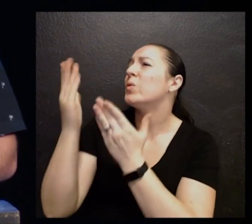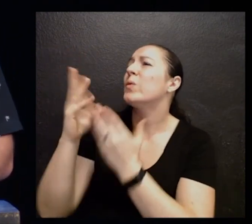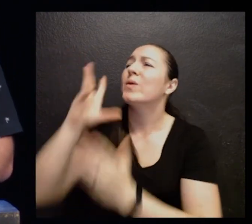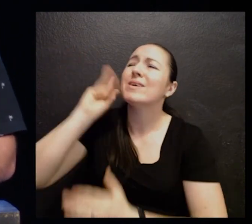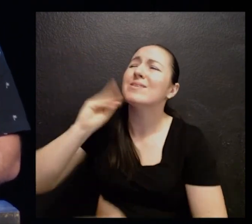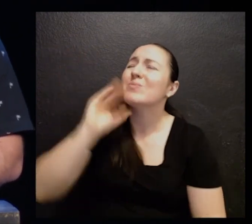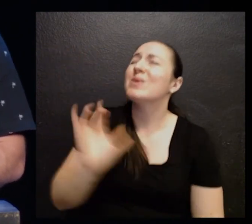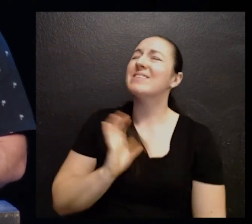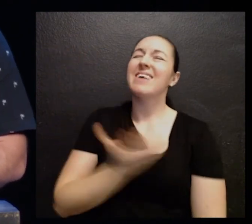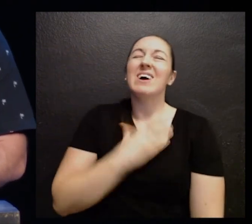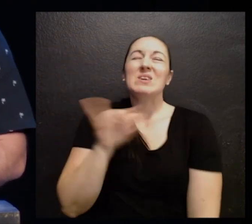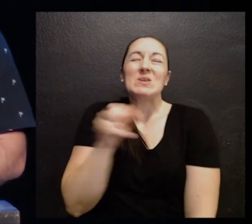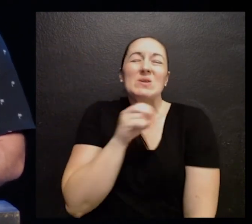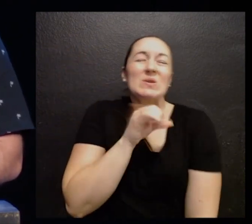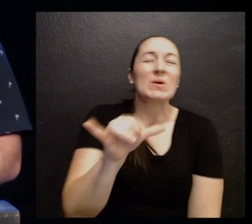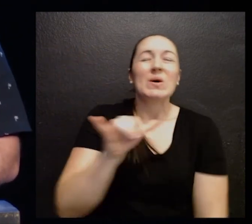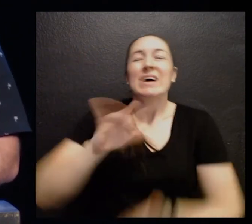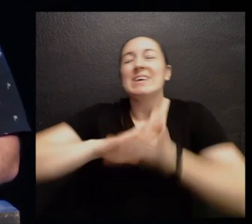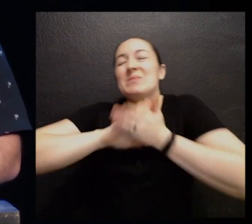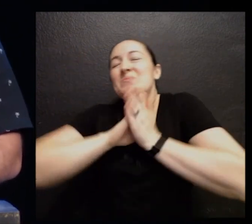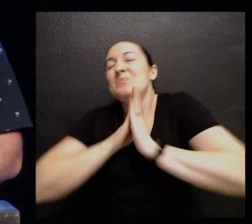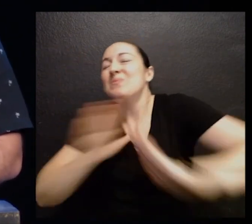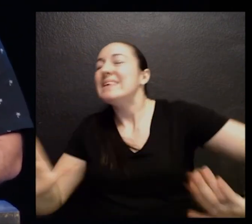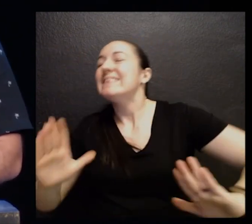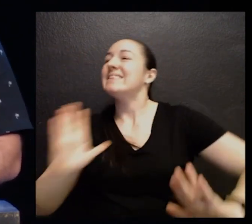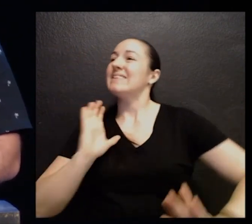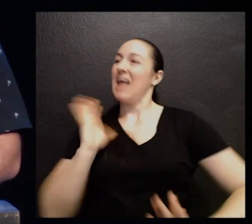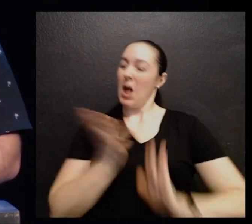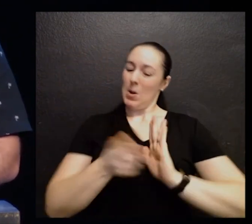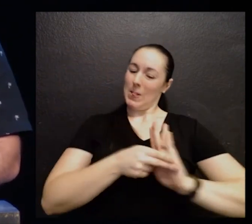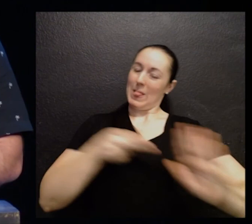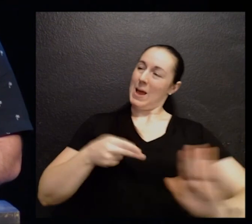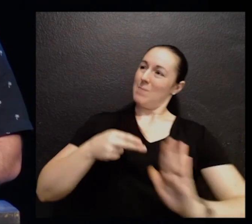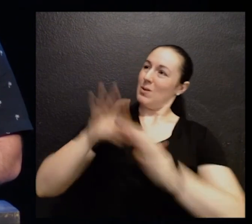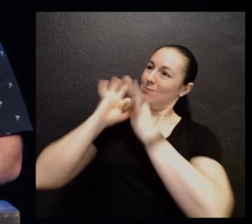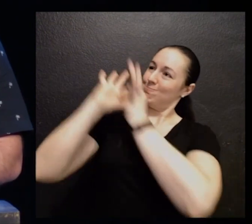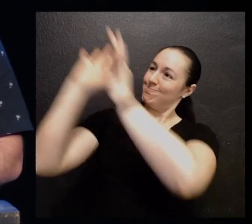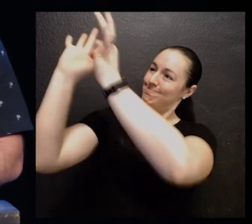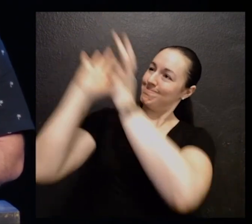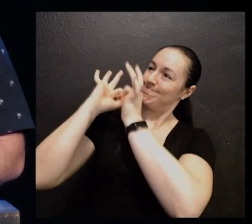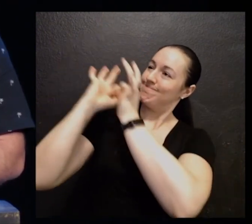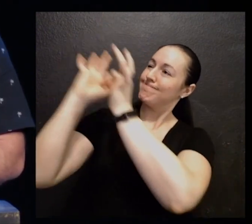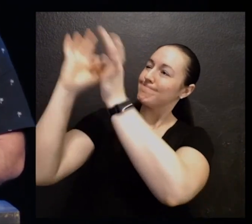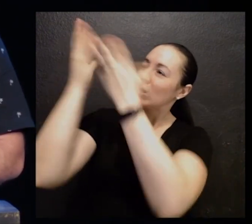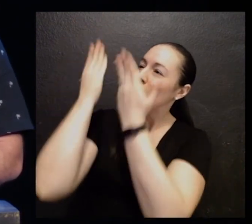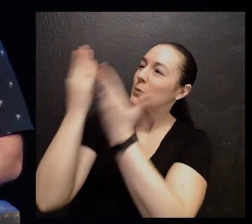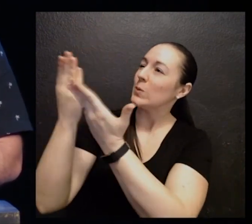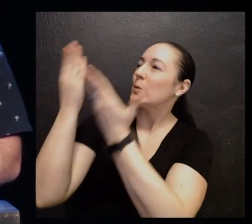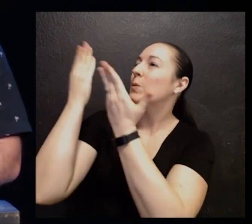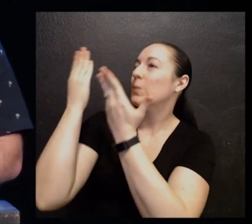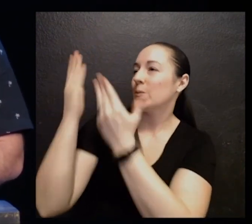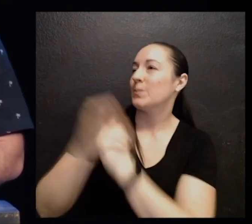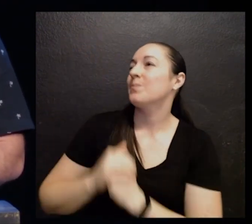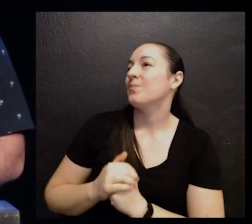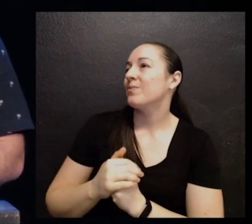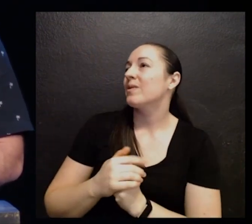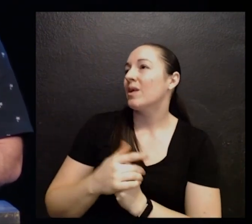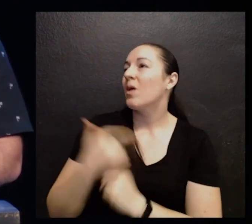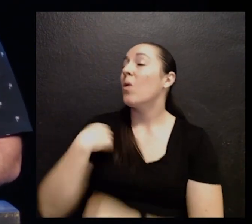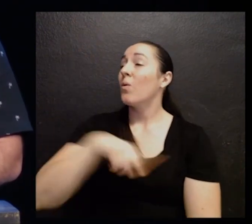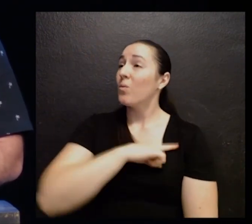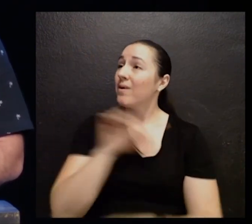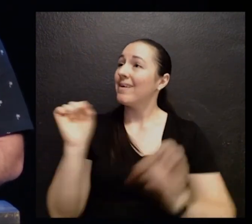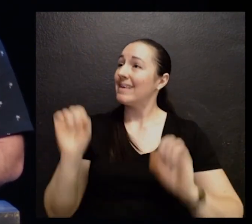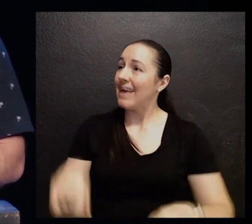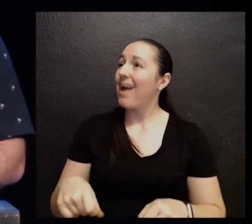and our peace and our identity in you and you alone. We can be certain in